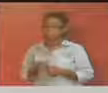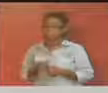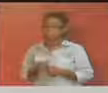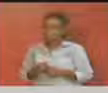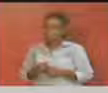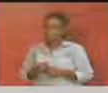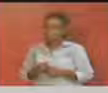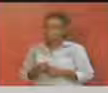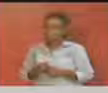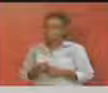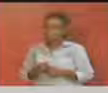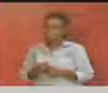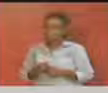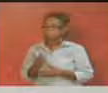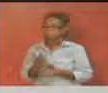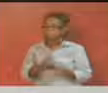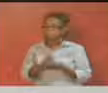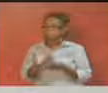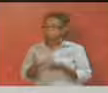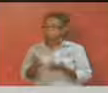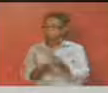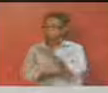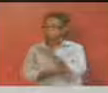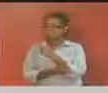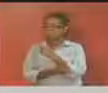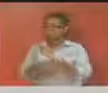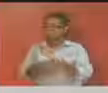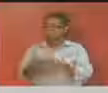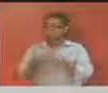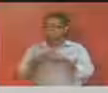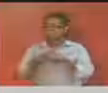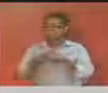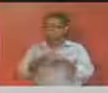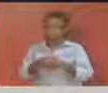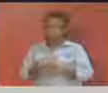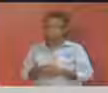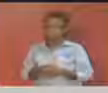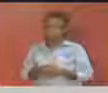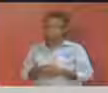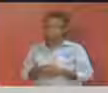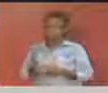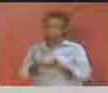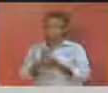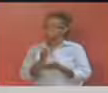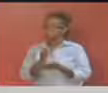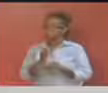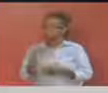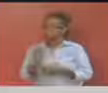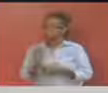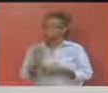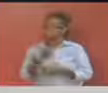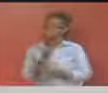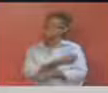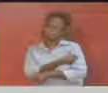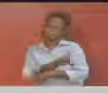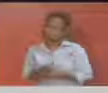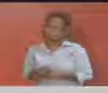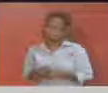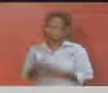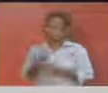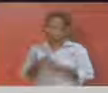European countries have suspended the use of the AstraZeneca vaccine because of certain